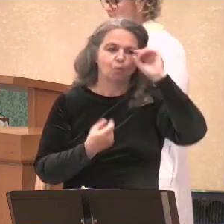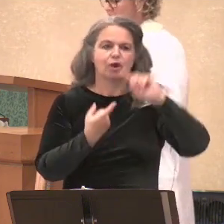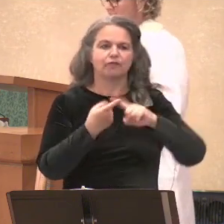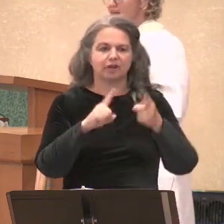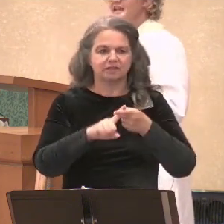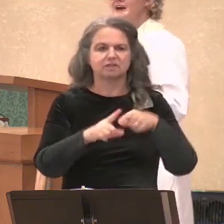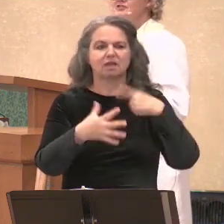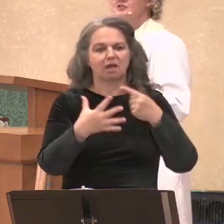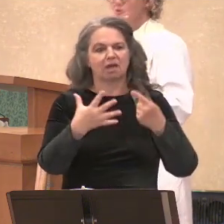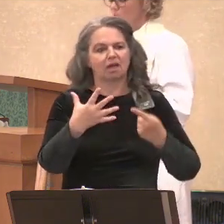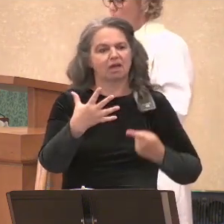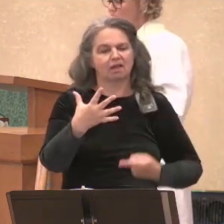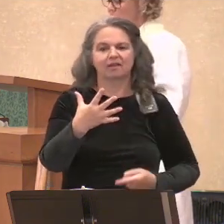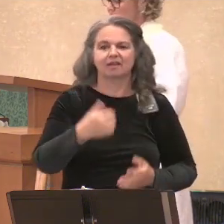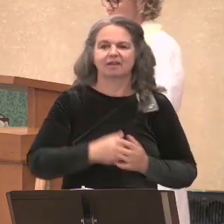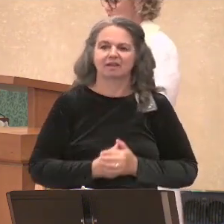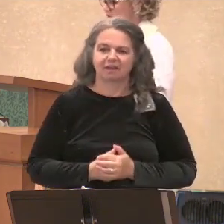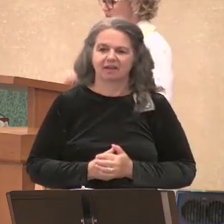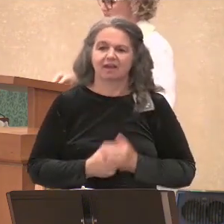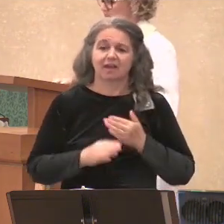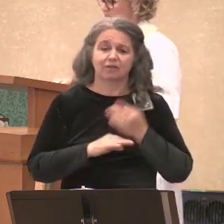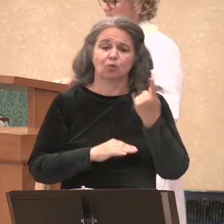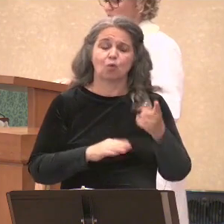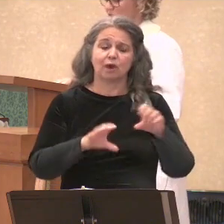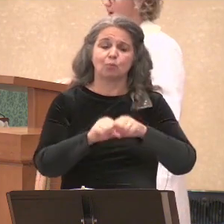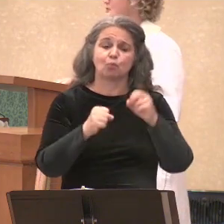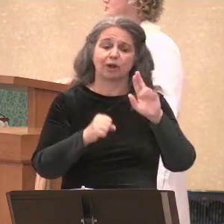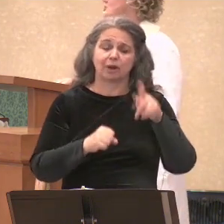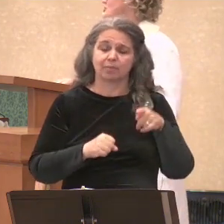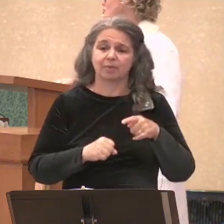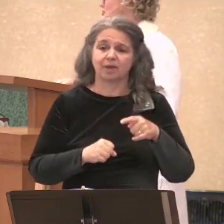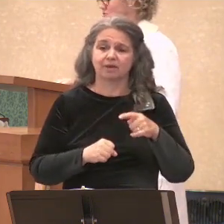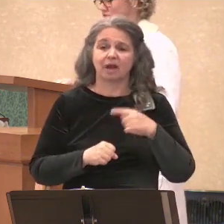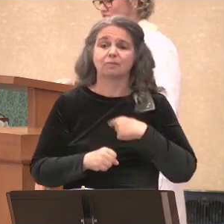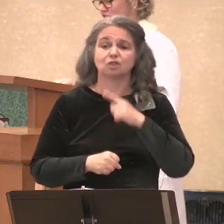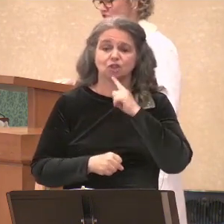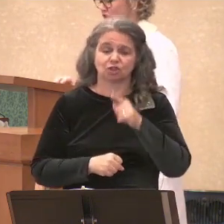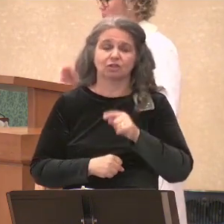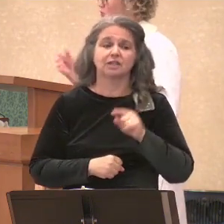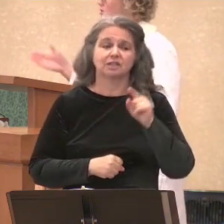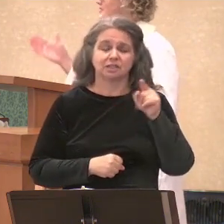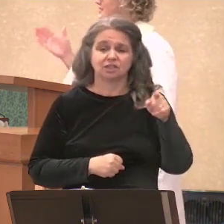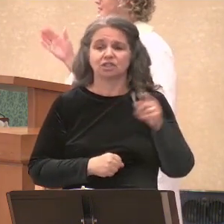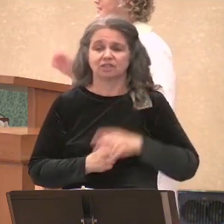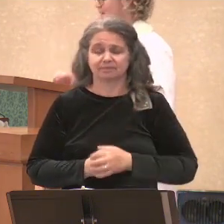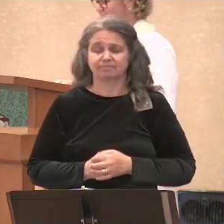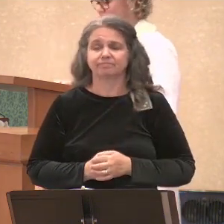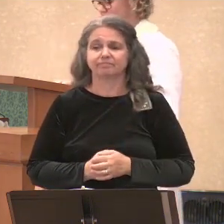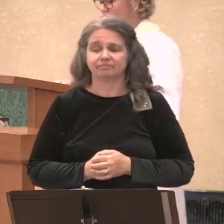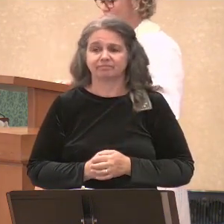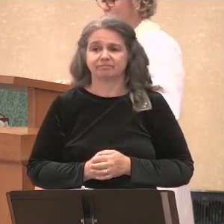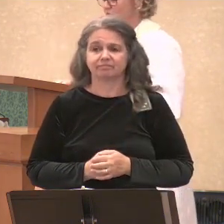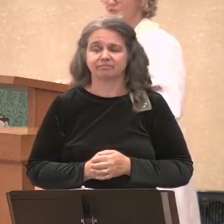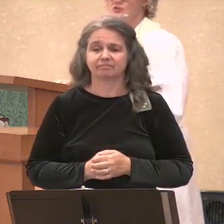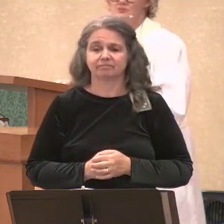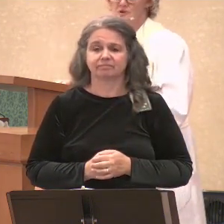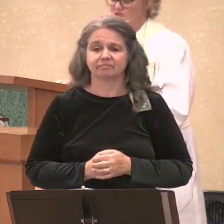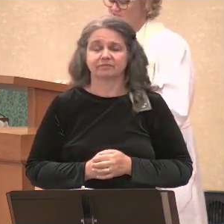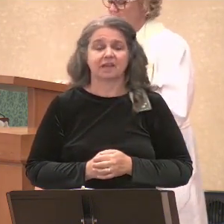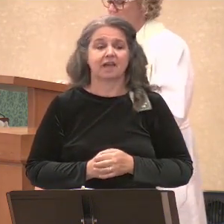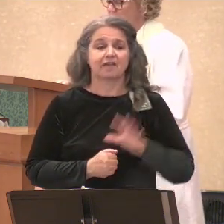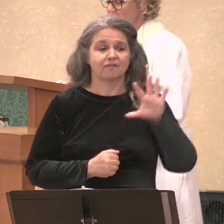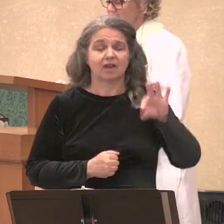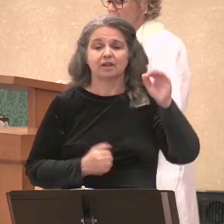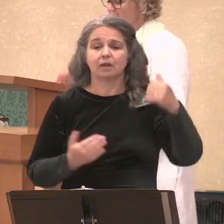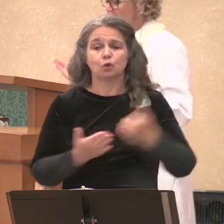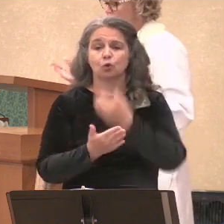other. And after one breakup, when I was sure that she'd jump quickly into the arms of a new